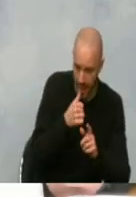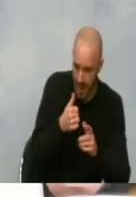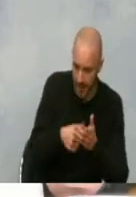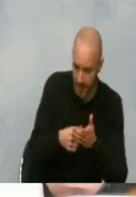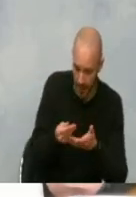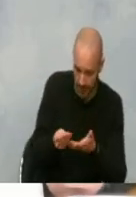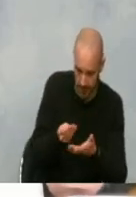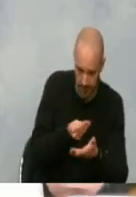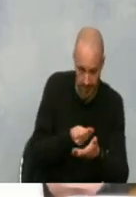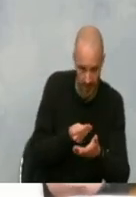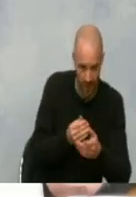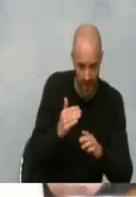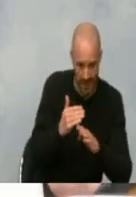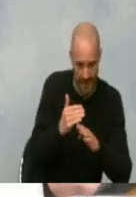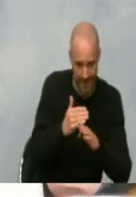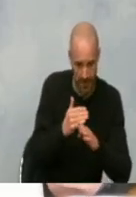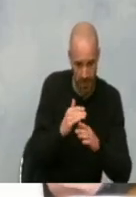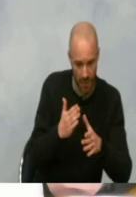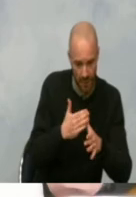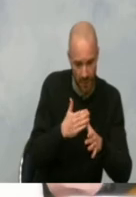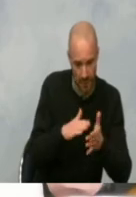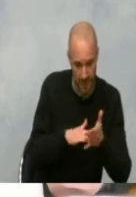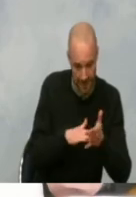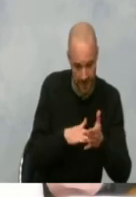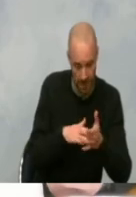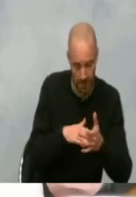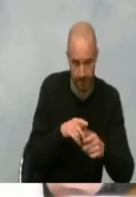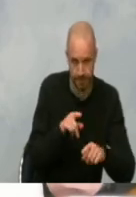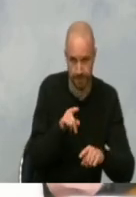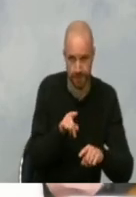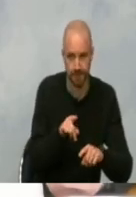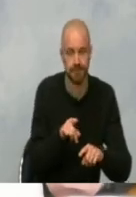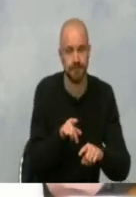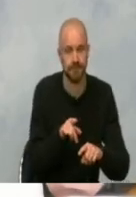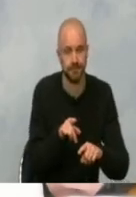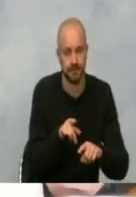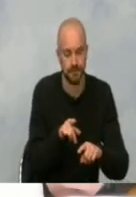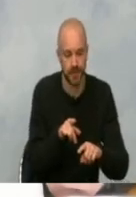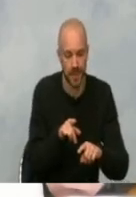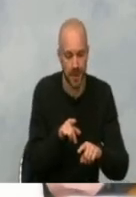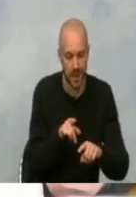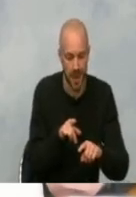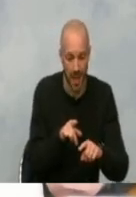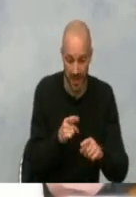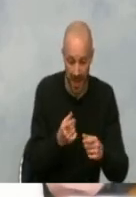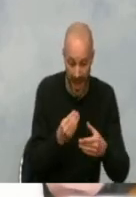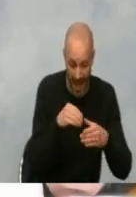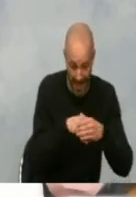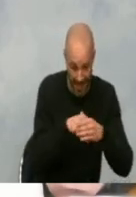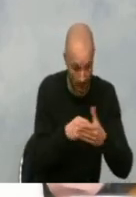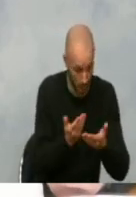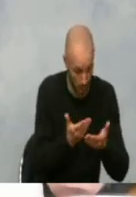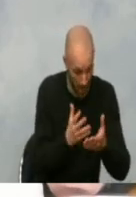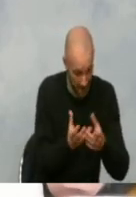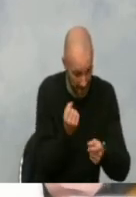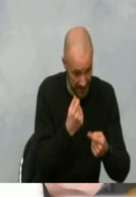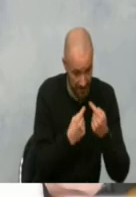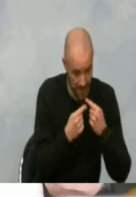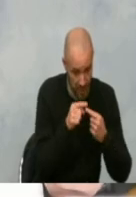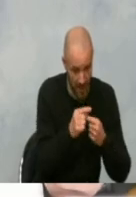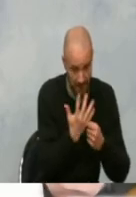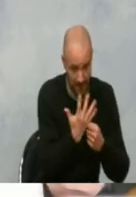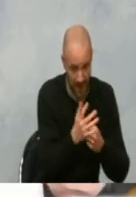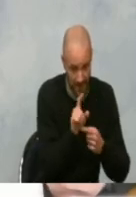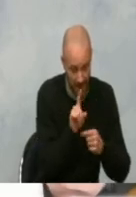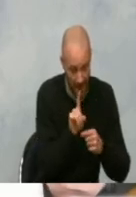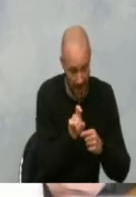First Minister, and the content of that is contained at 511.3. And the Deputy First Minister said, look, it's